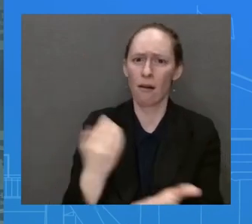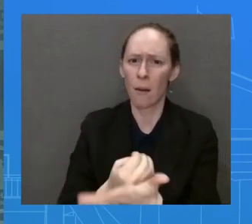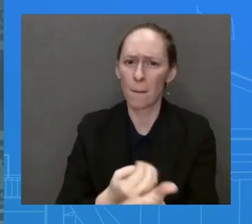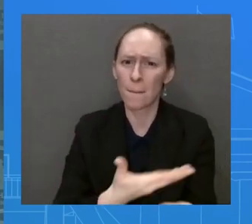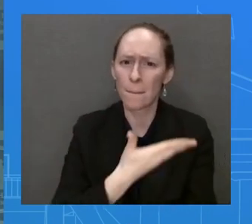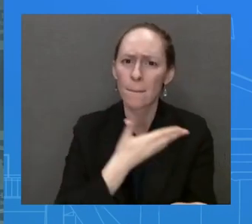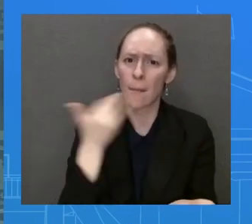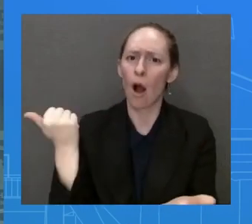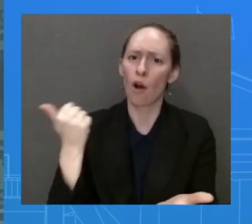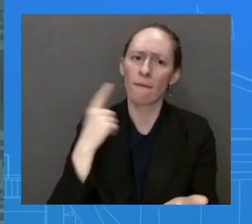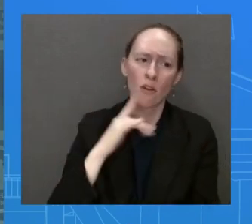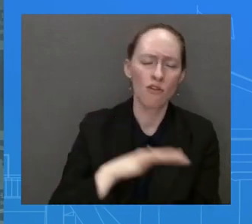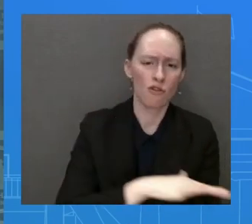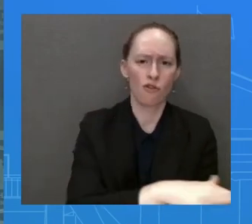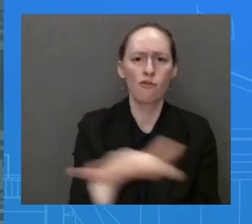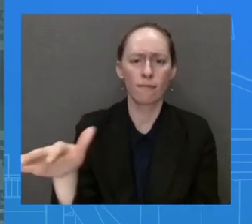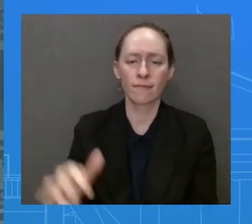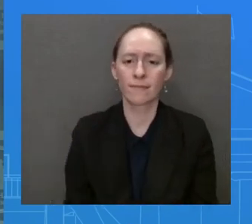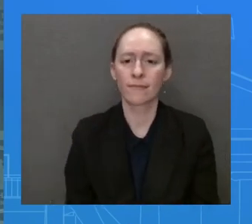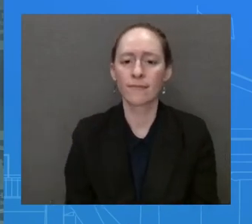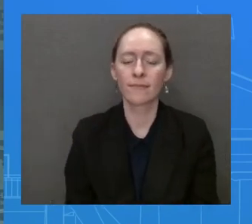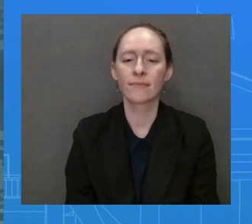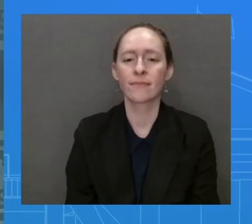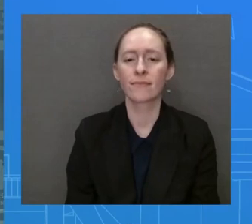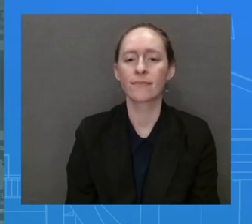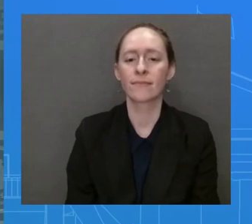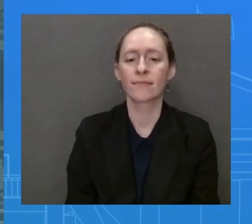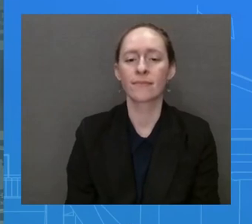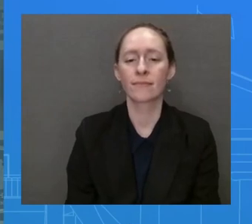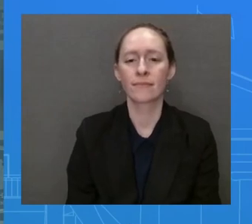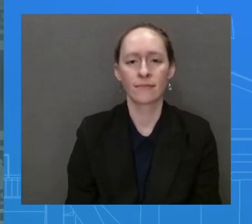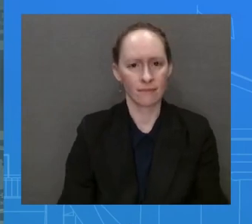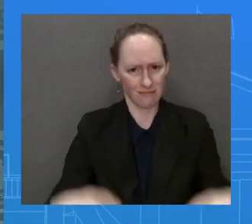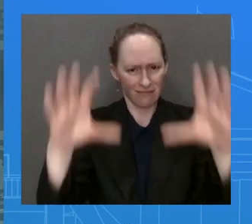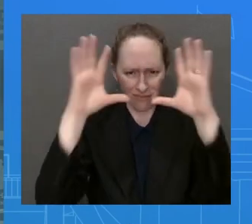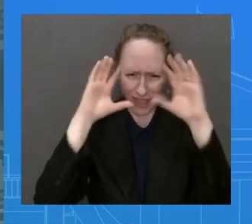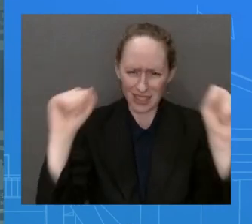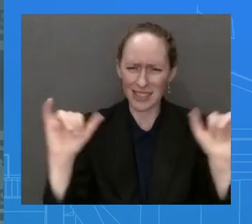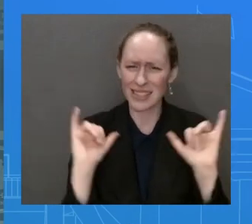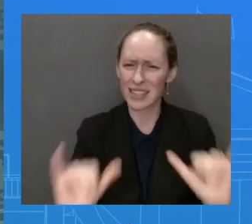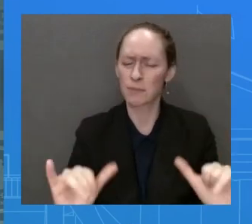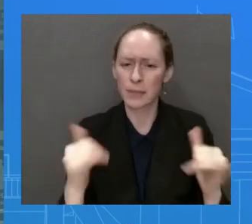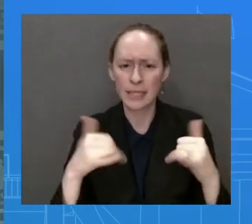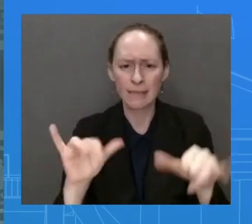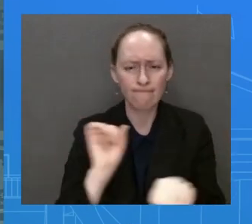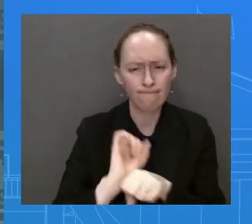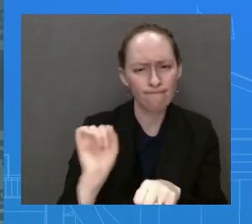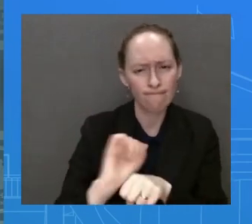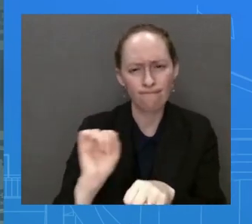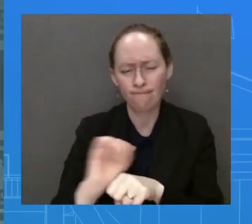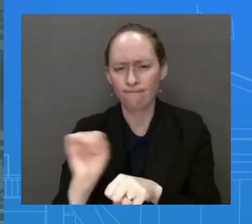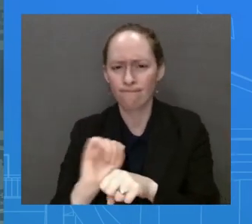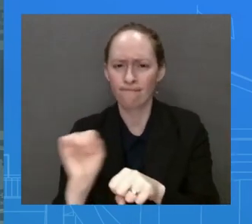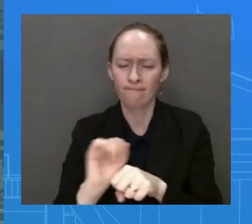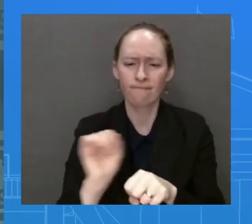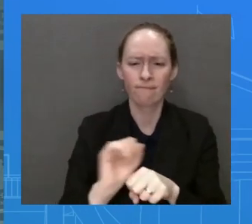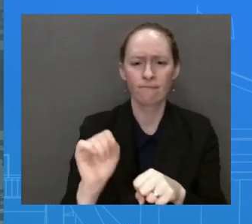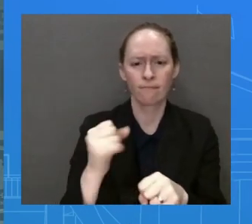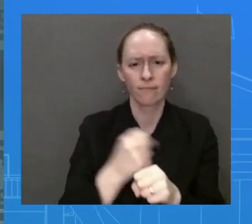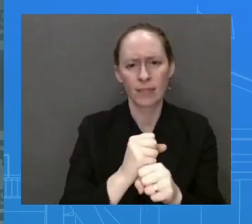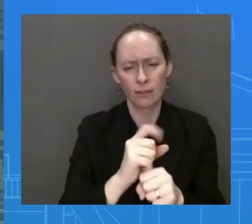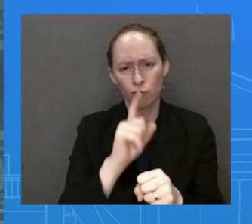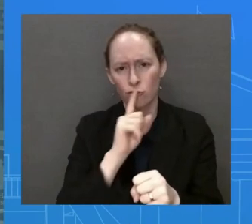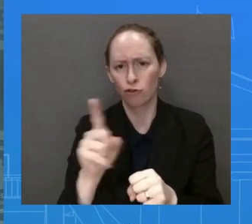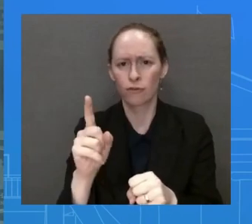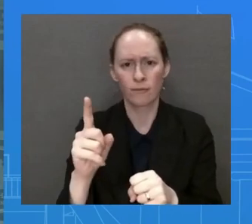in to make sure that we have access to resources that are specific to communities of color, that are